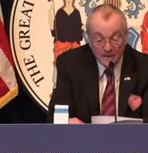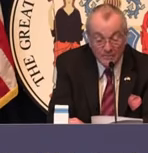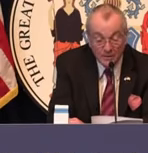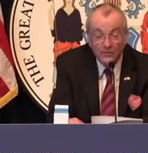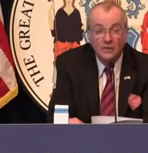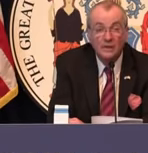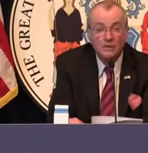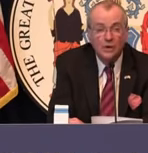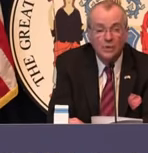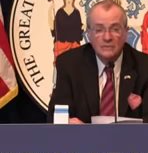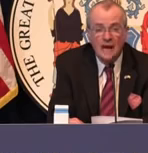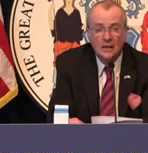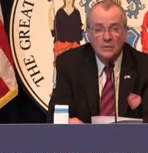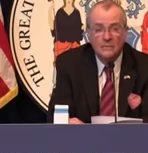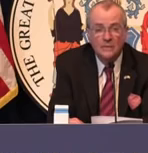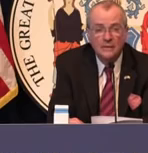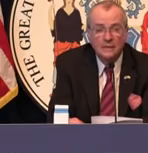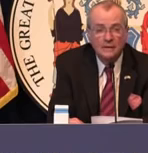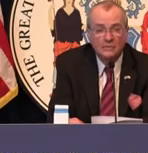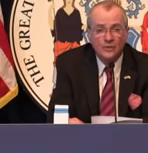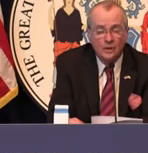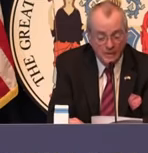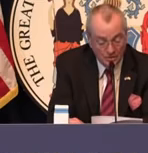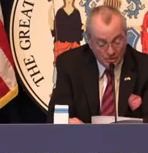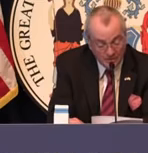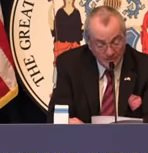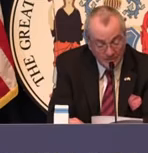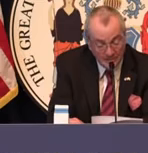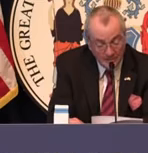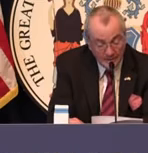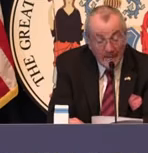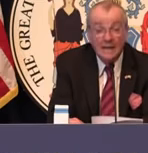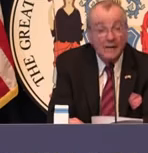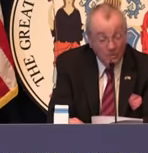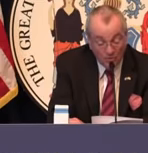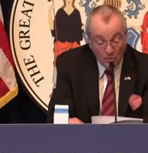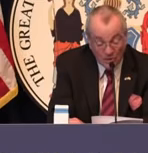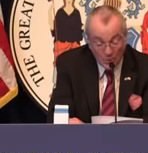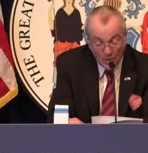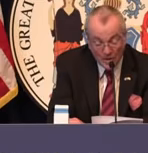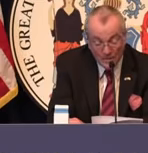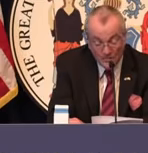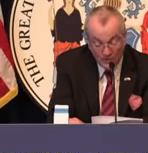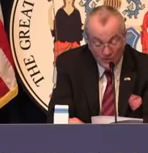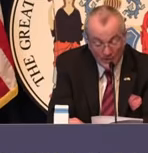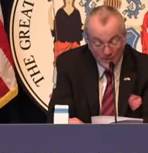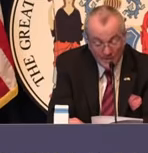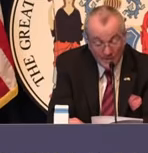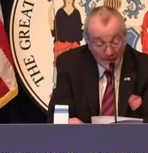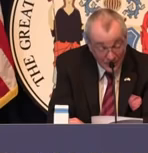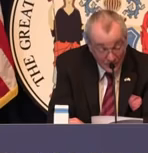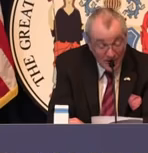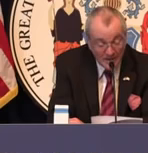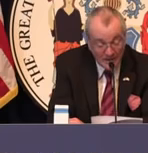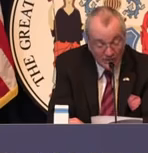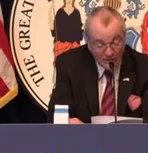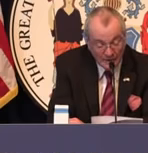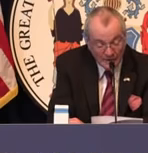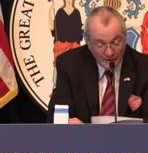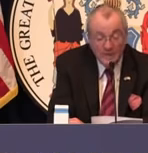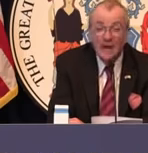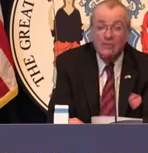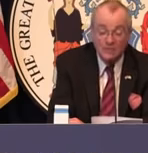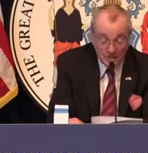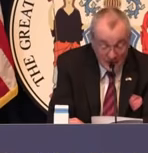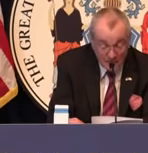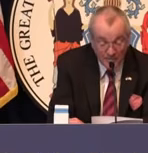I thank both Joe and Valerie for their leadership. And I look forward to working with both of them and their colleagues